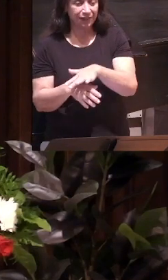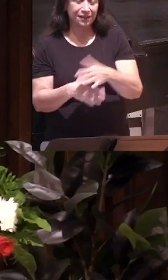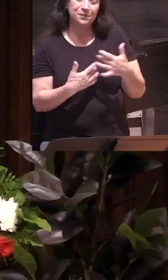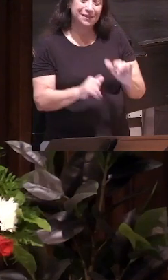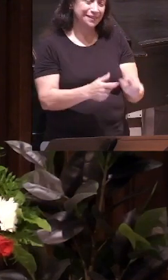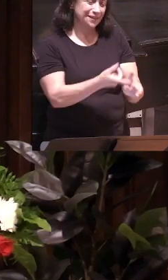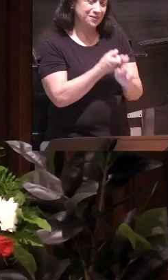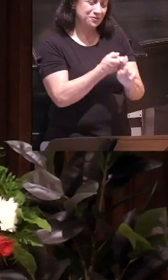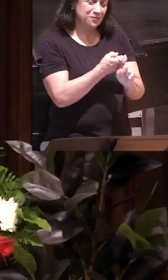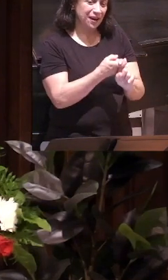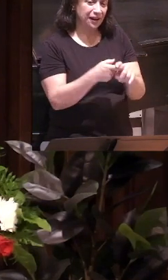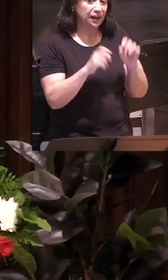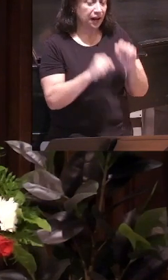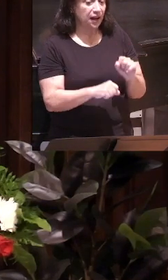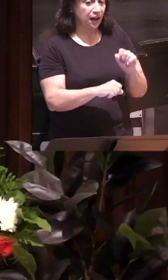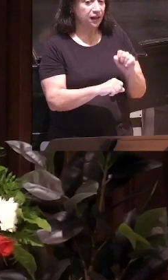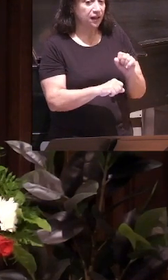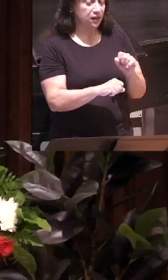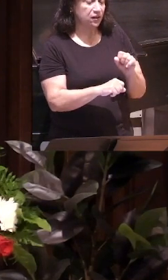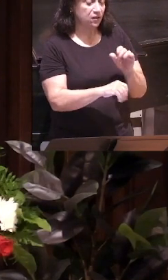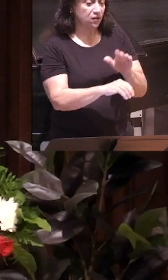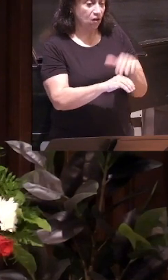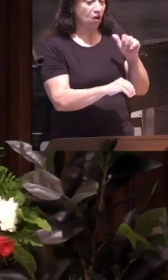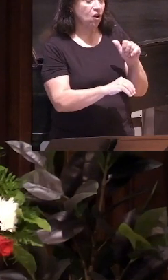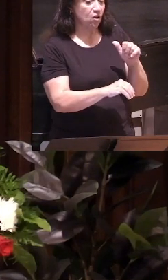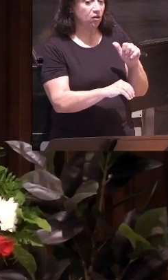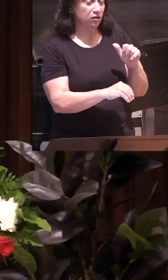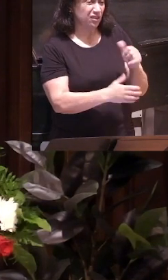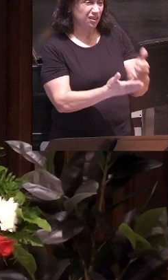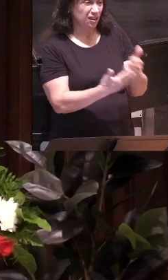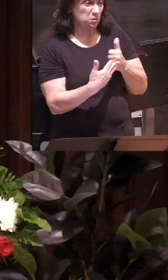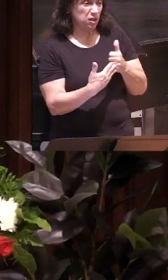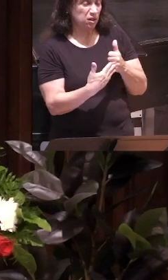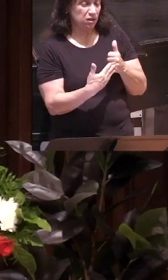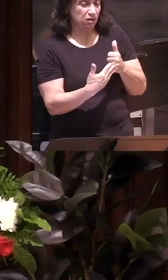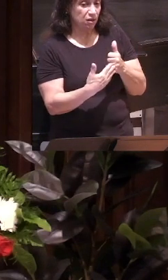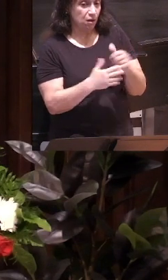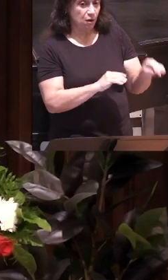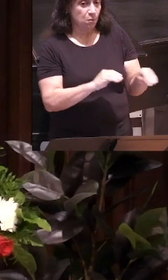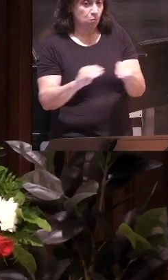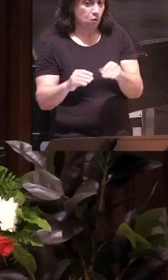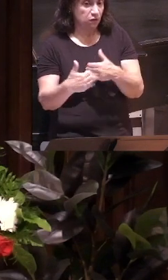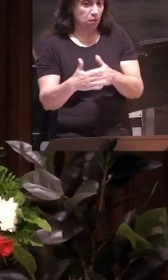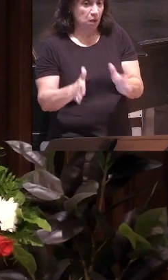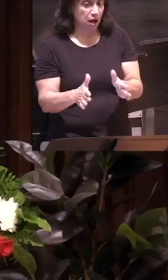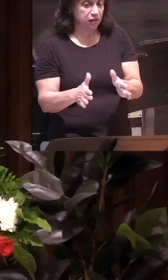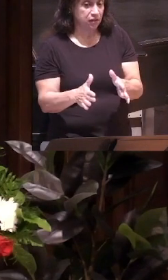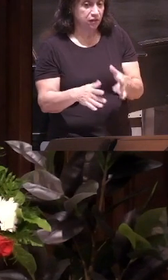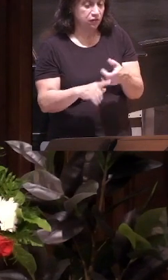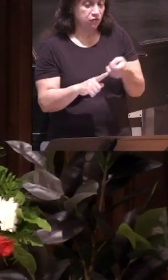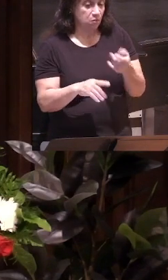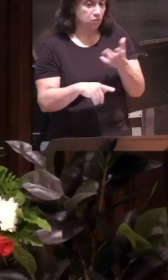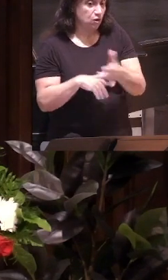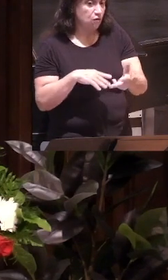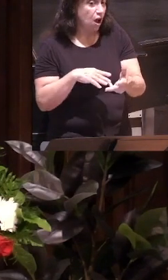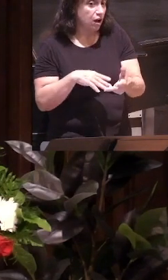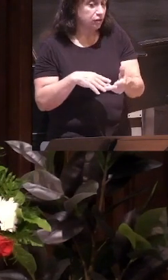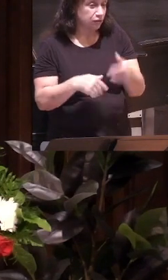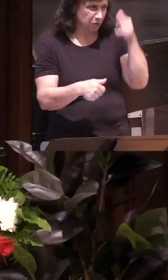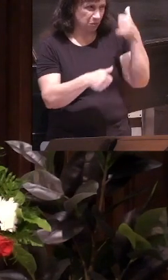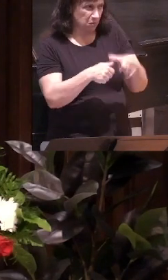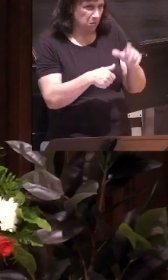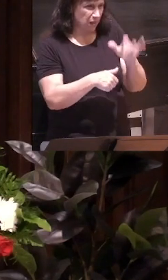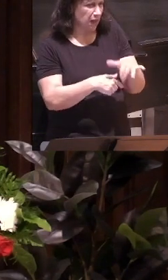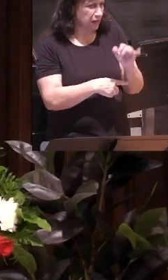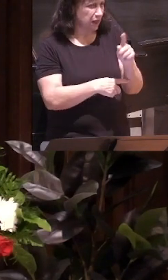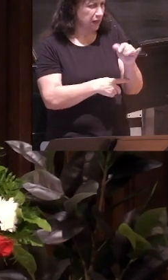friend that I could call to just help me move the boxes out of my garage. Remember that,